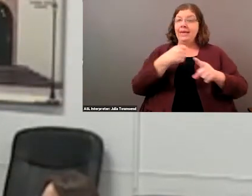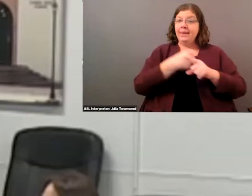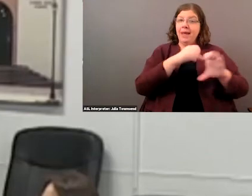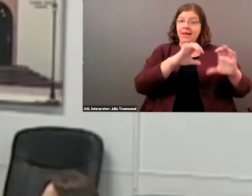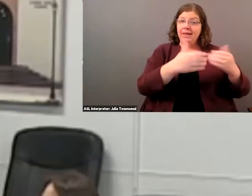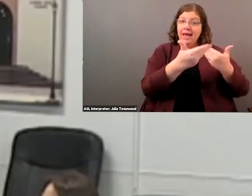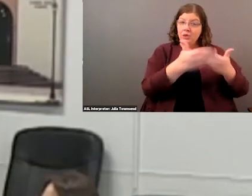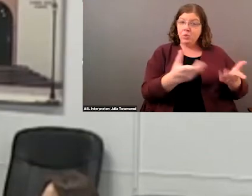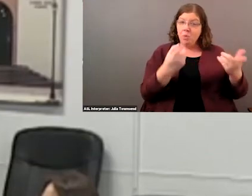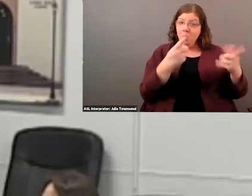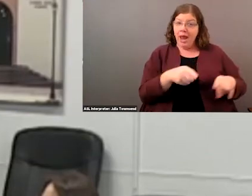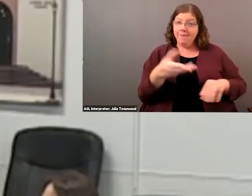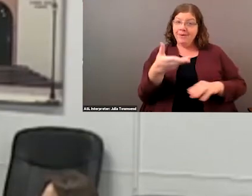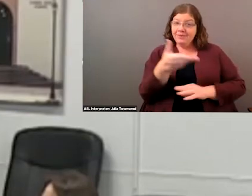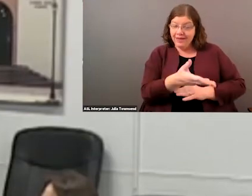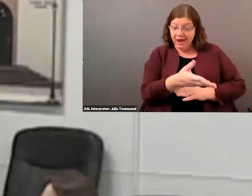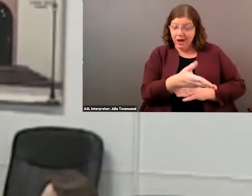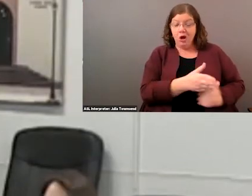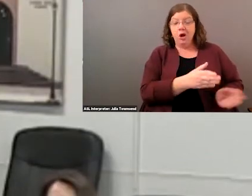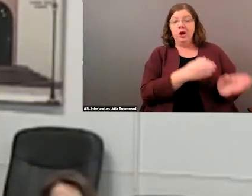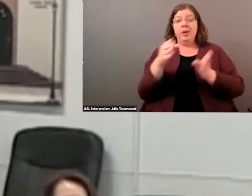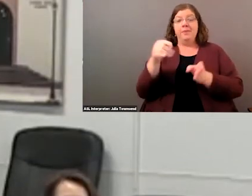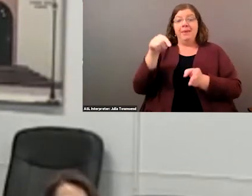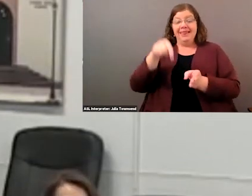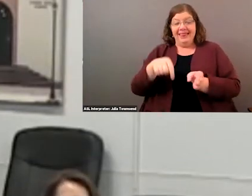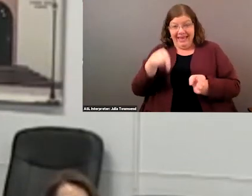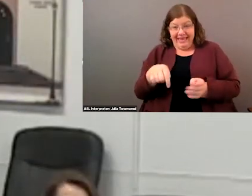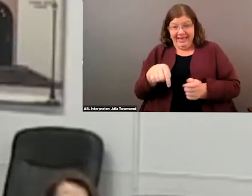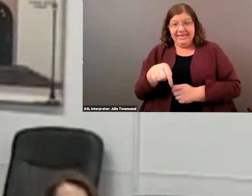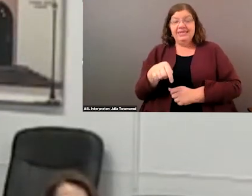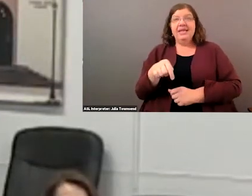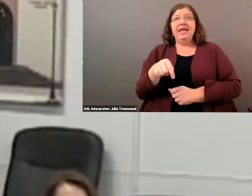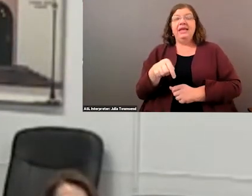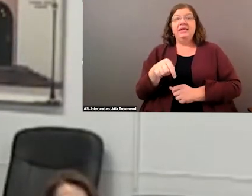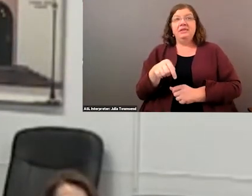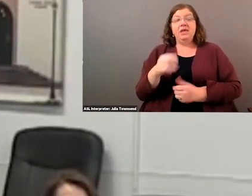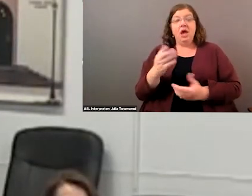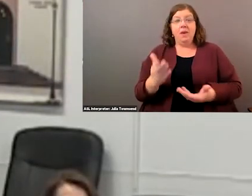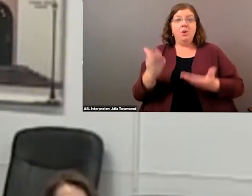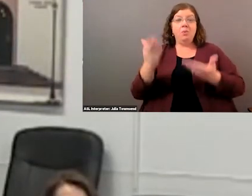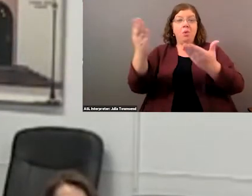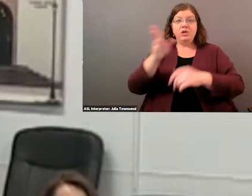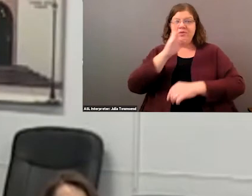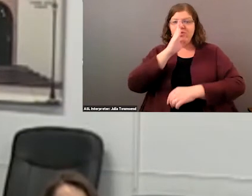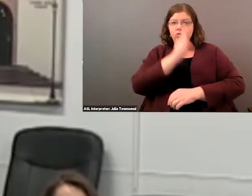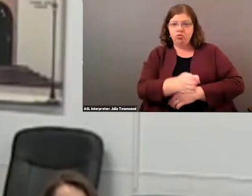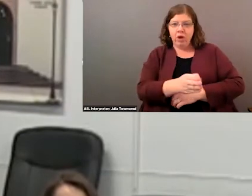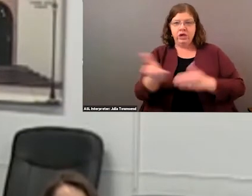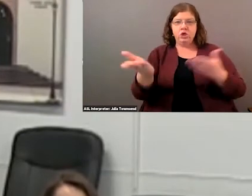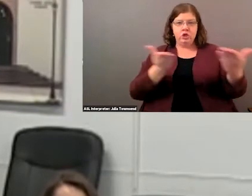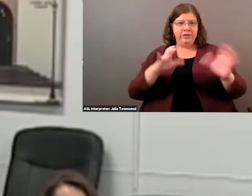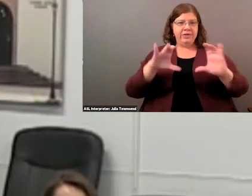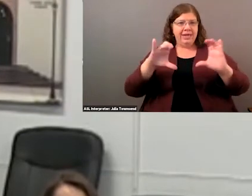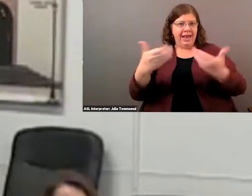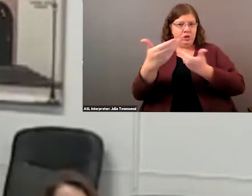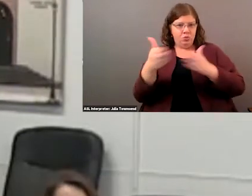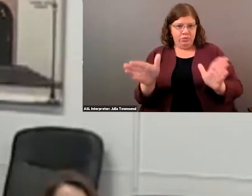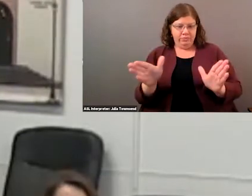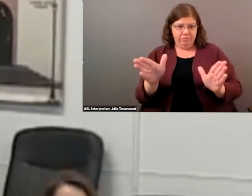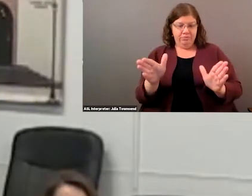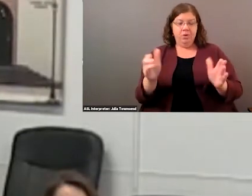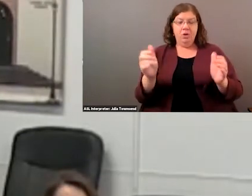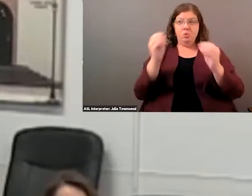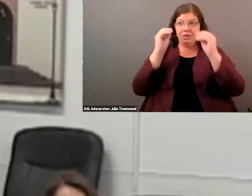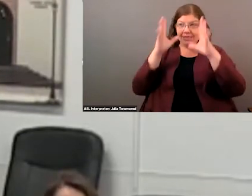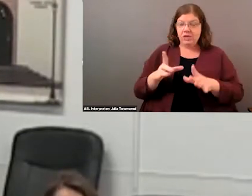a proposal for direct services in the classroom with teachers on assignment in each elementary school, one set